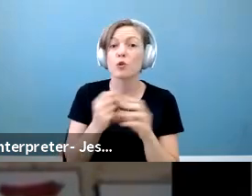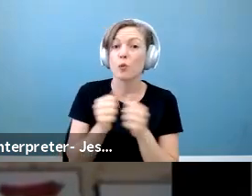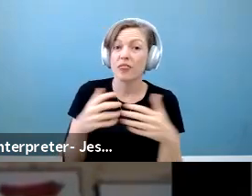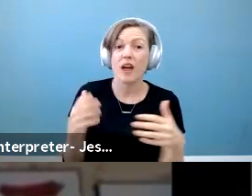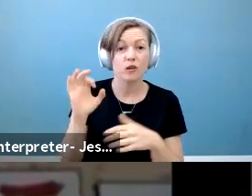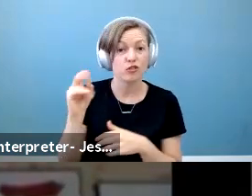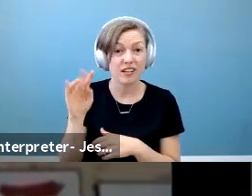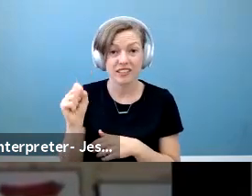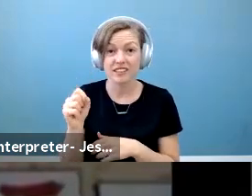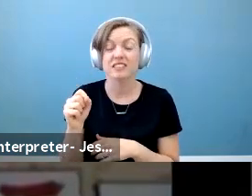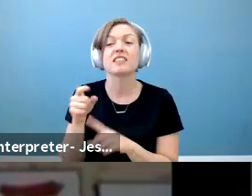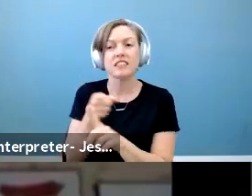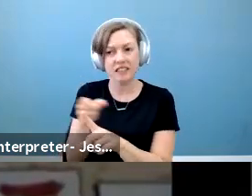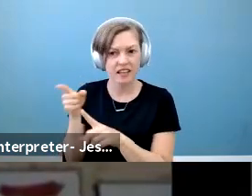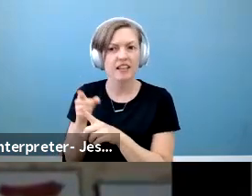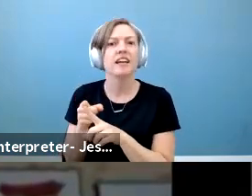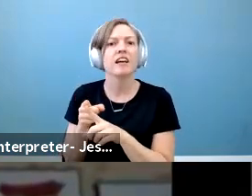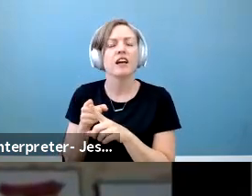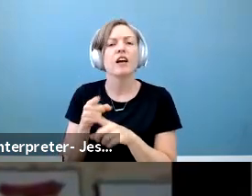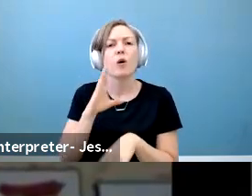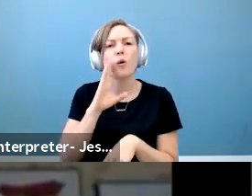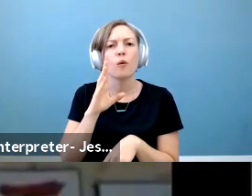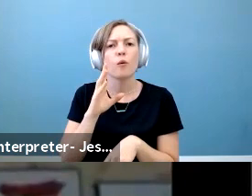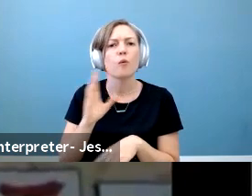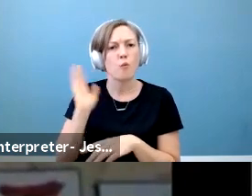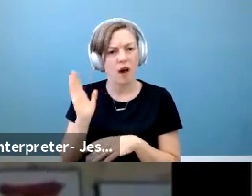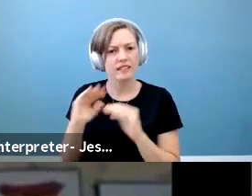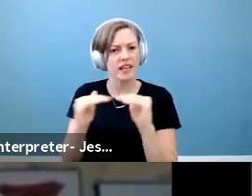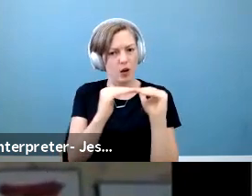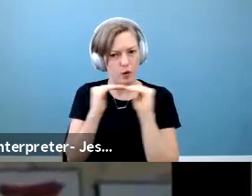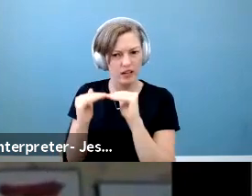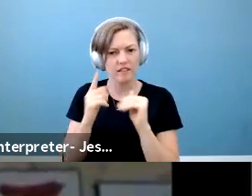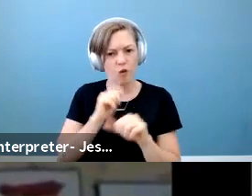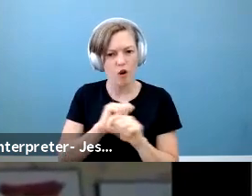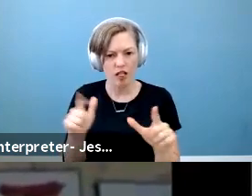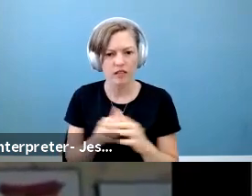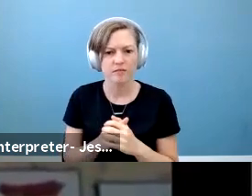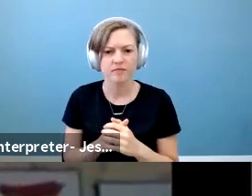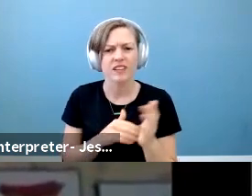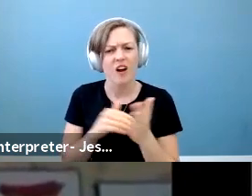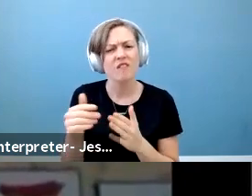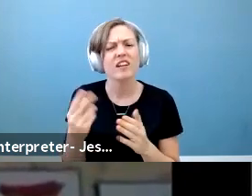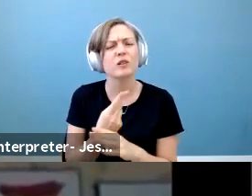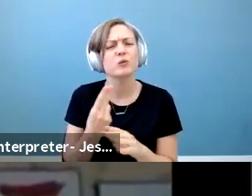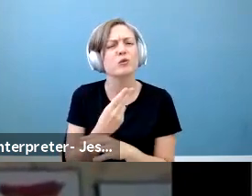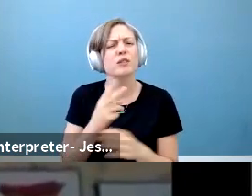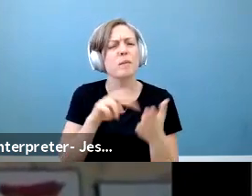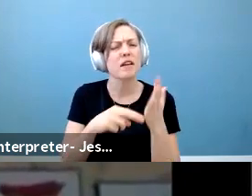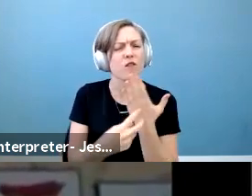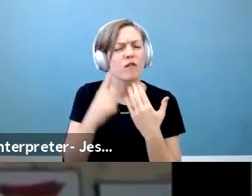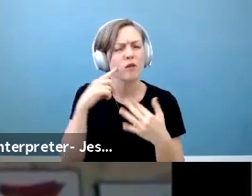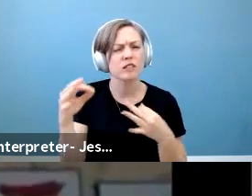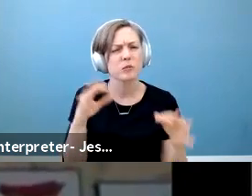would be one where there was equity for all. I often use the metaphor to explain climate